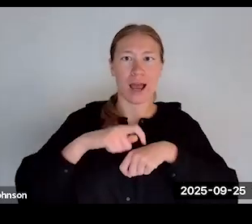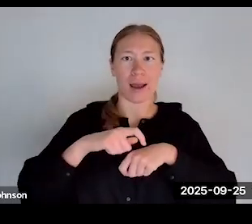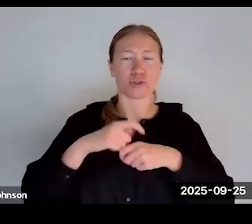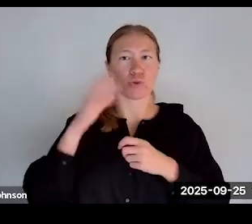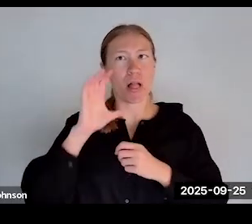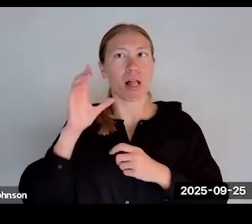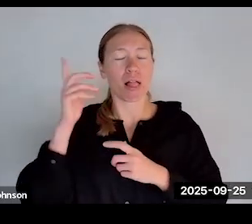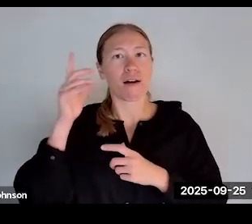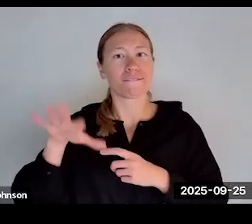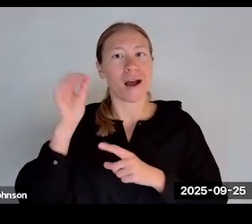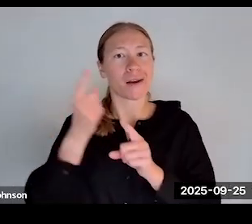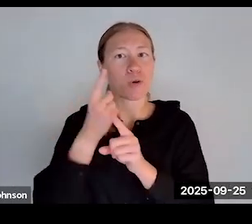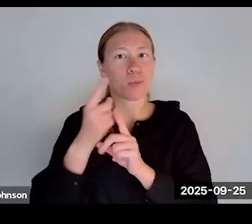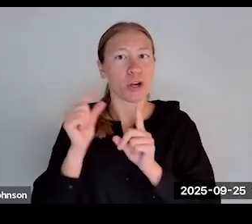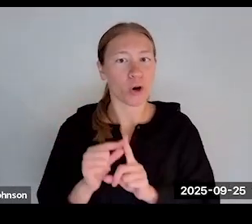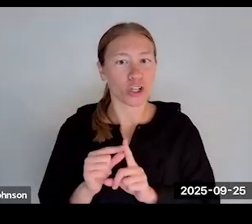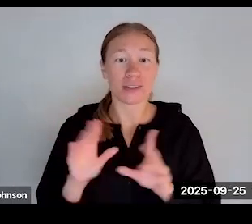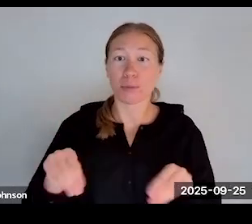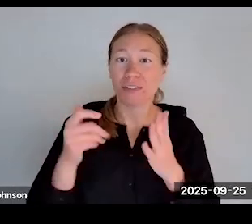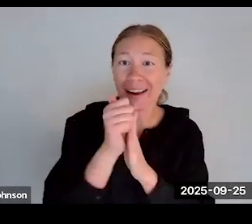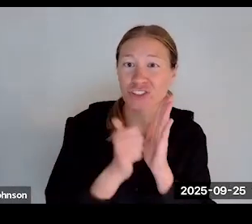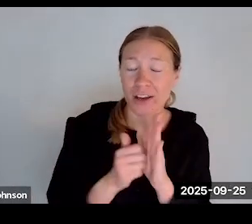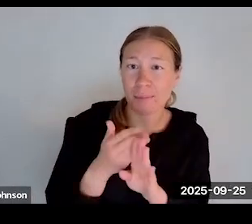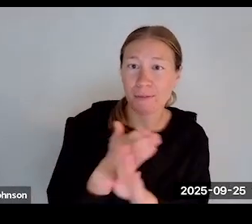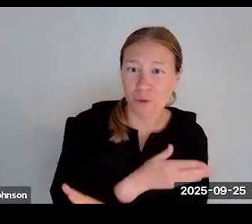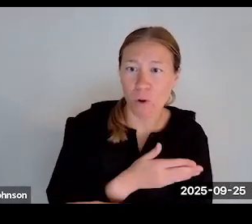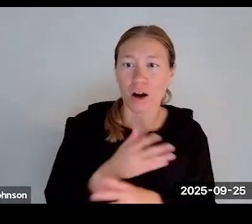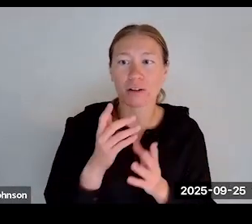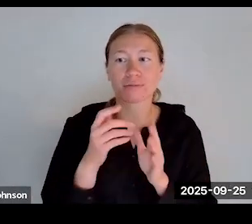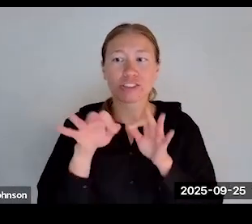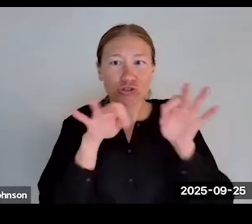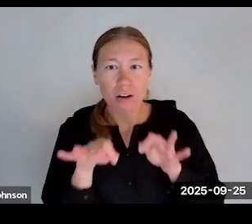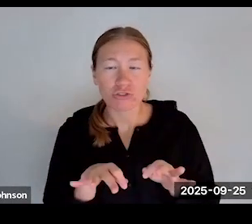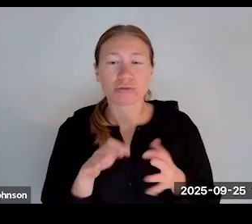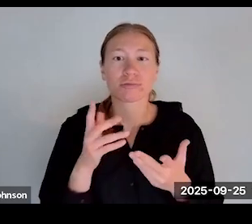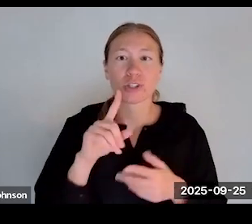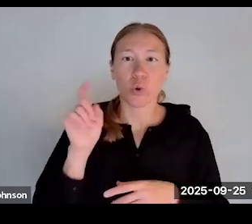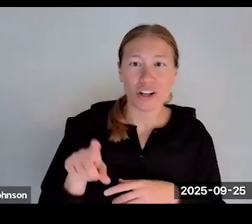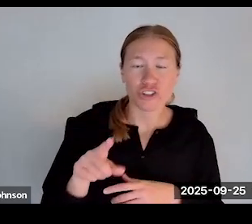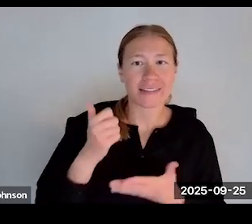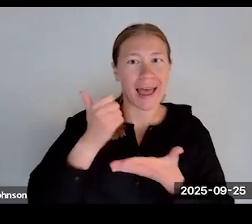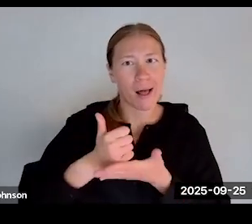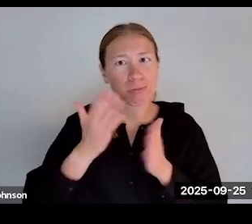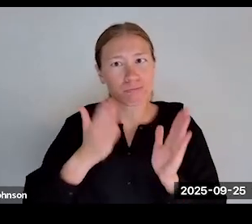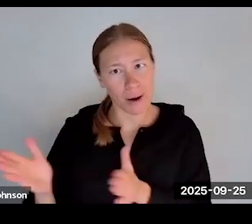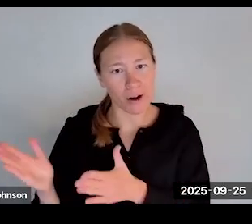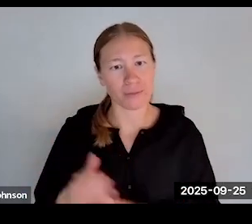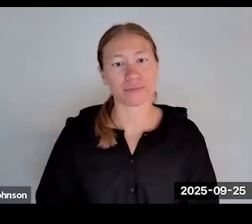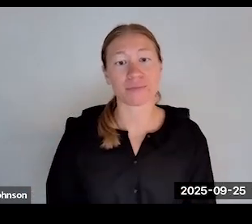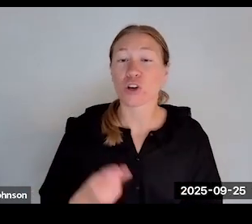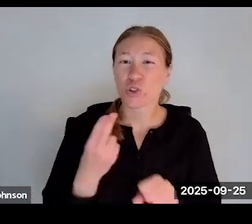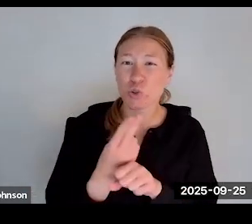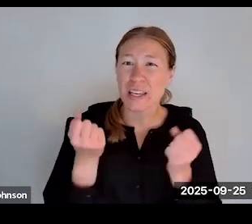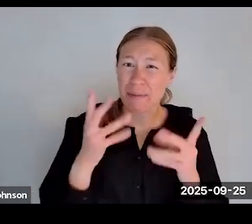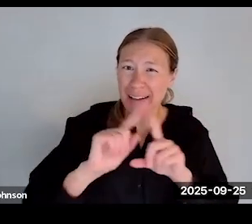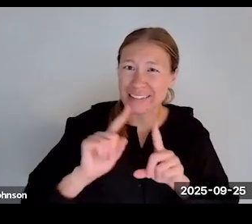materials ahead of time, like agendas, instructions, key questions, can help with preparation. And using multiple